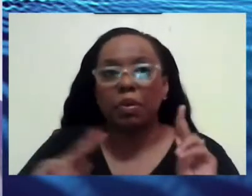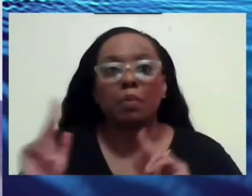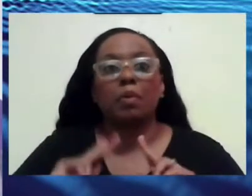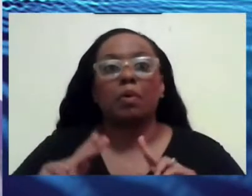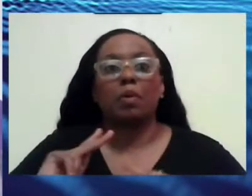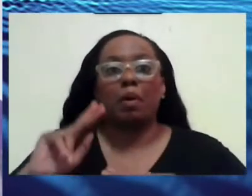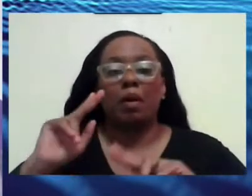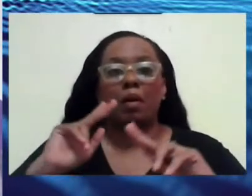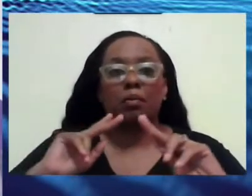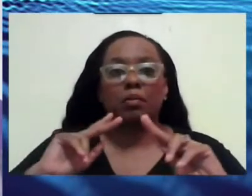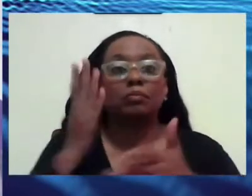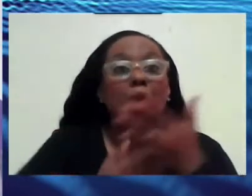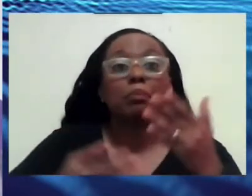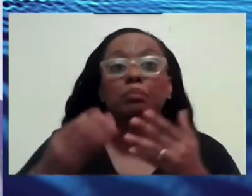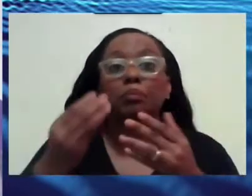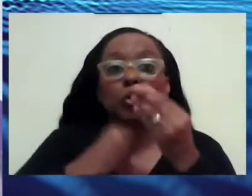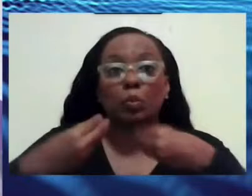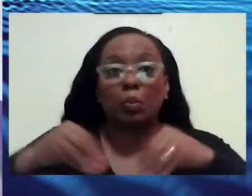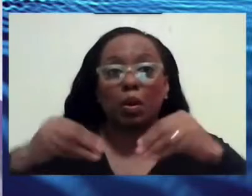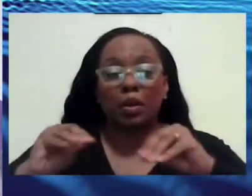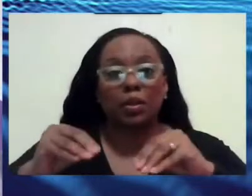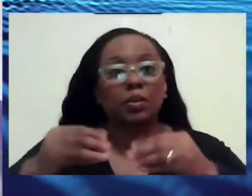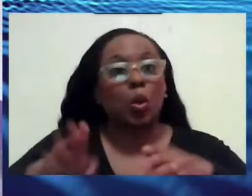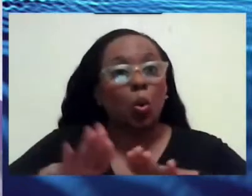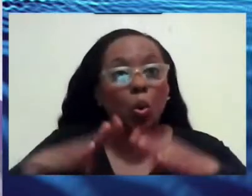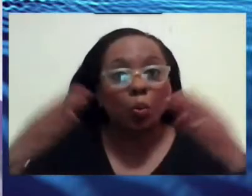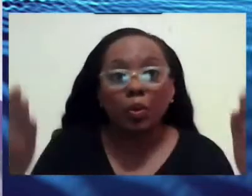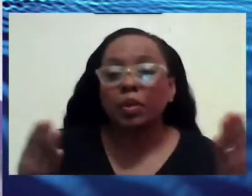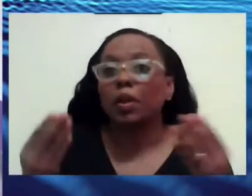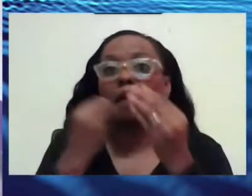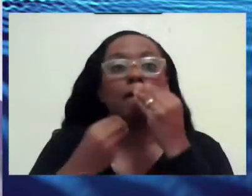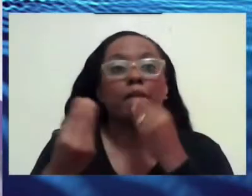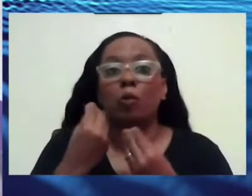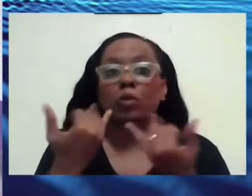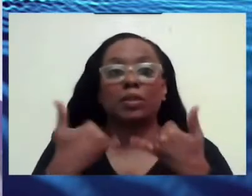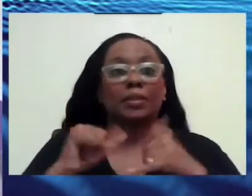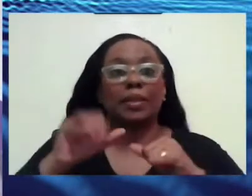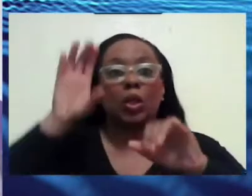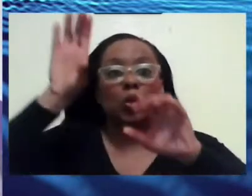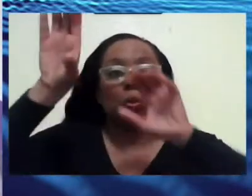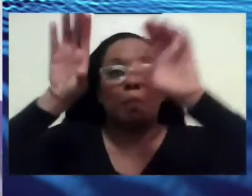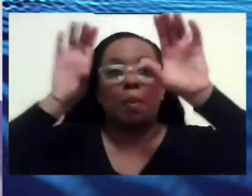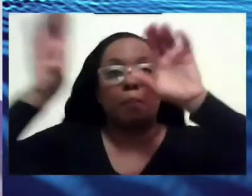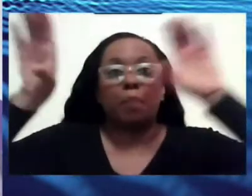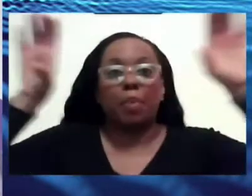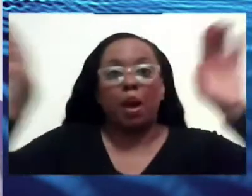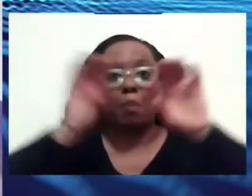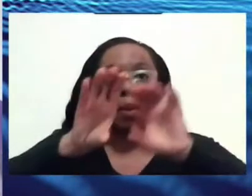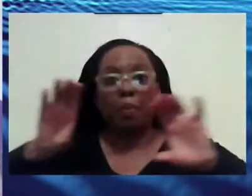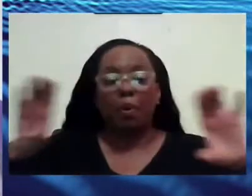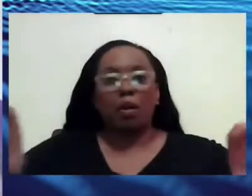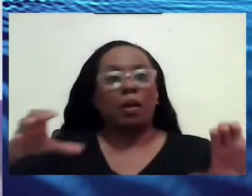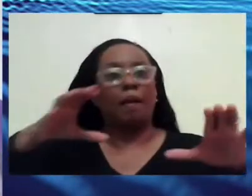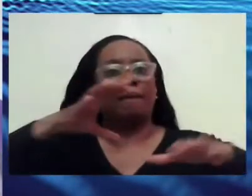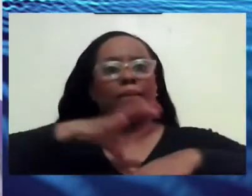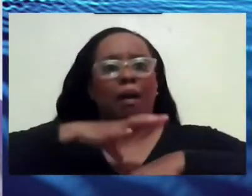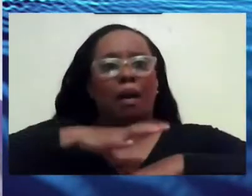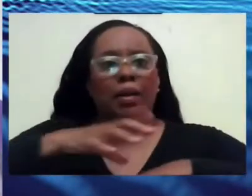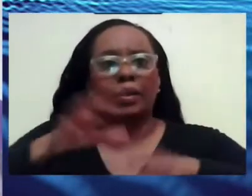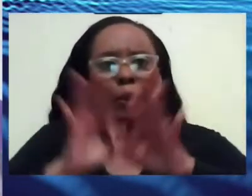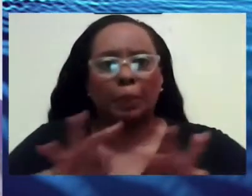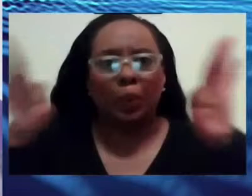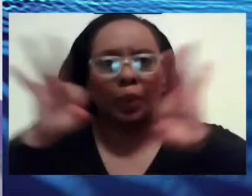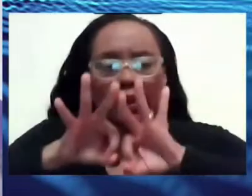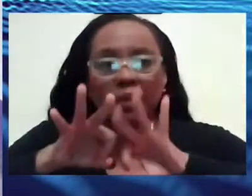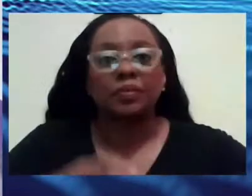limited opening of supermarkets at this time, and keeping the economy going in country is equally important.